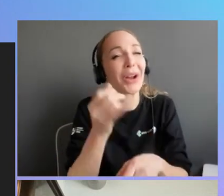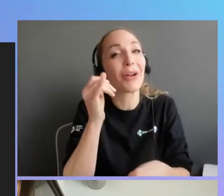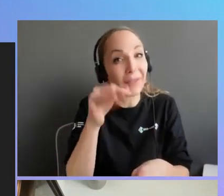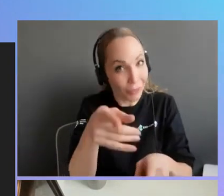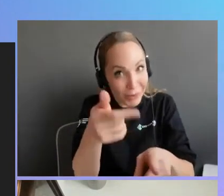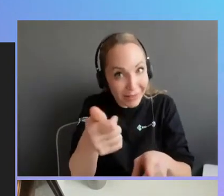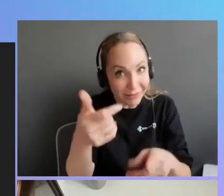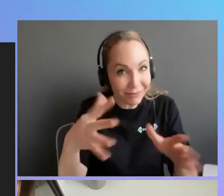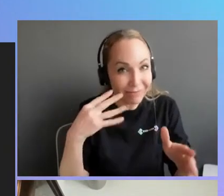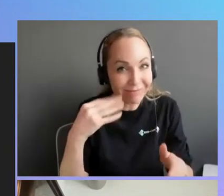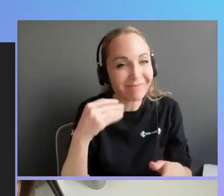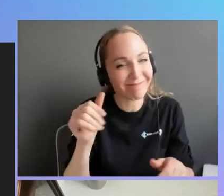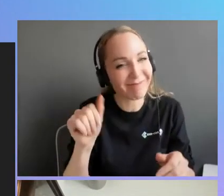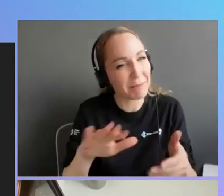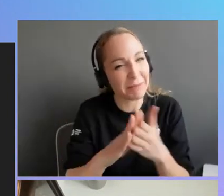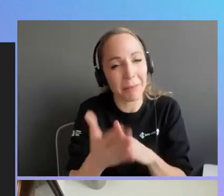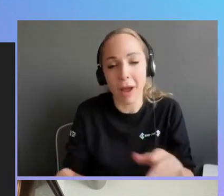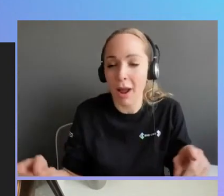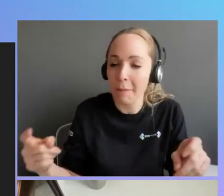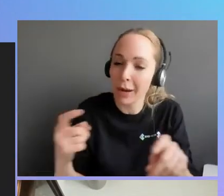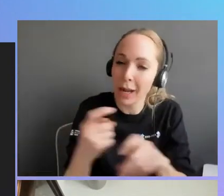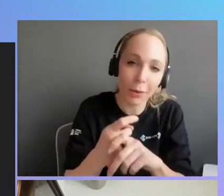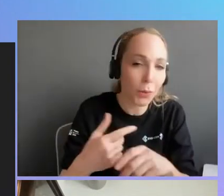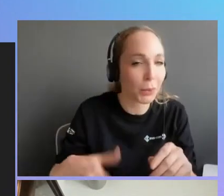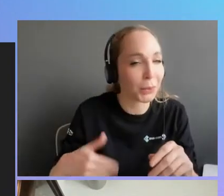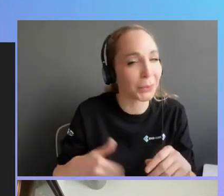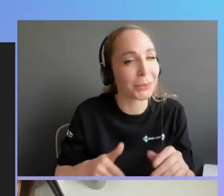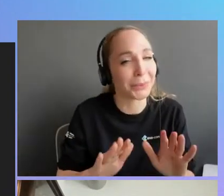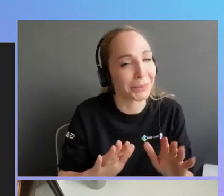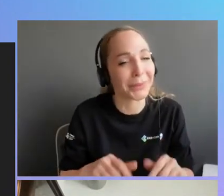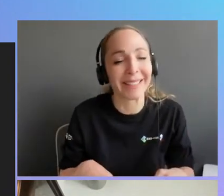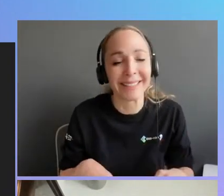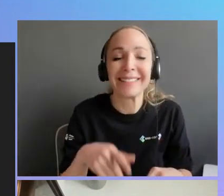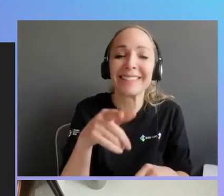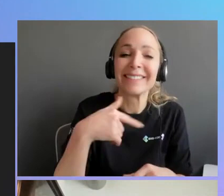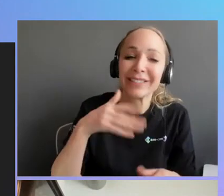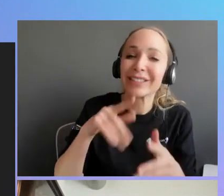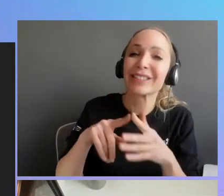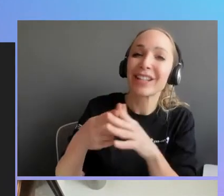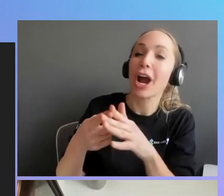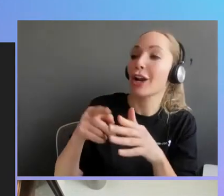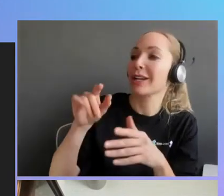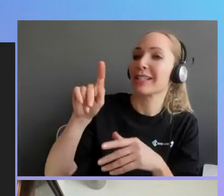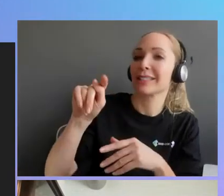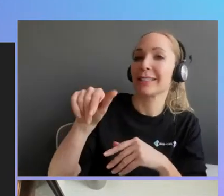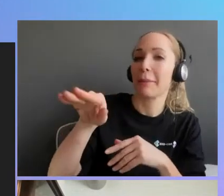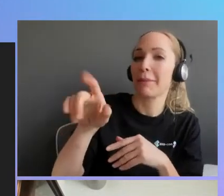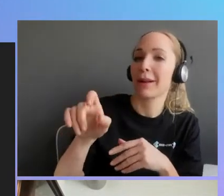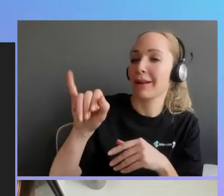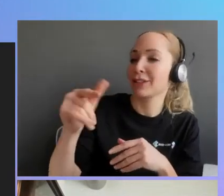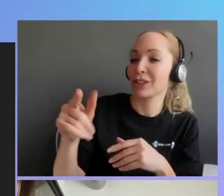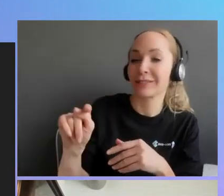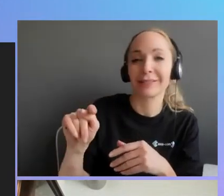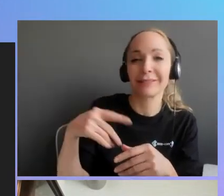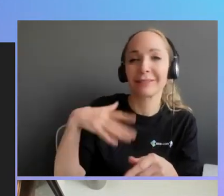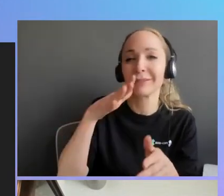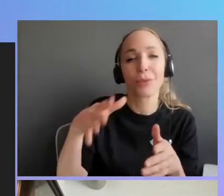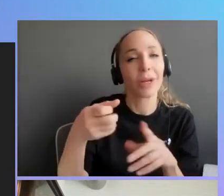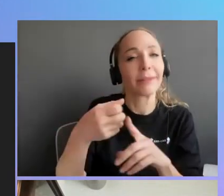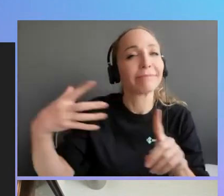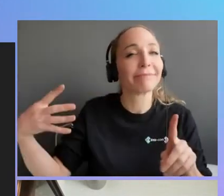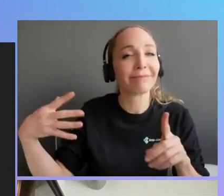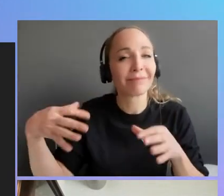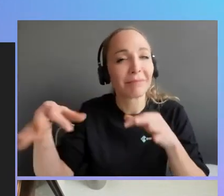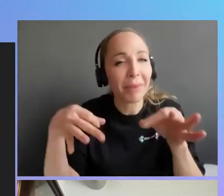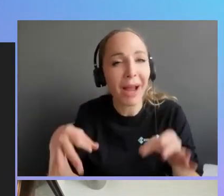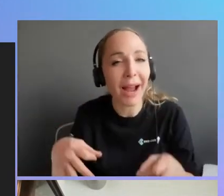really quickly. So let's start with the table IGT, because I think that'll do a better job explaining what IGTs are just by demonstrating than I could ever do.